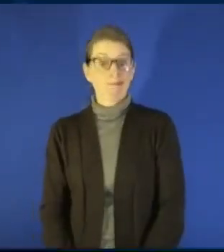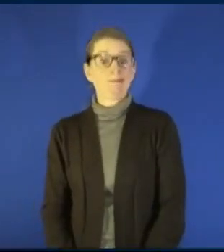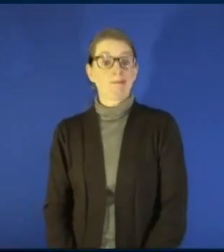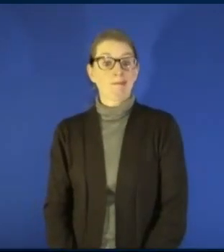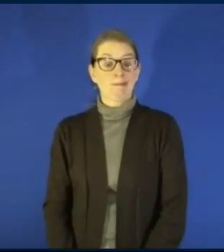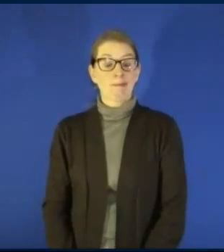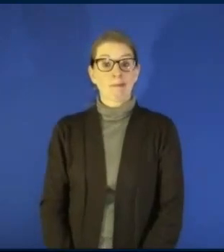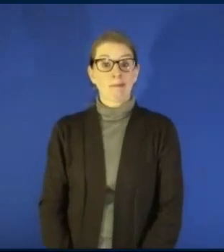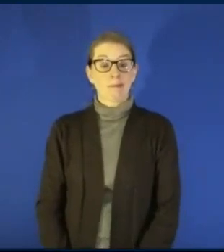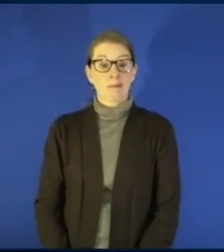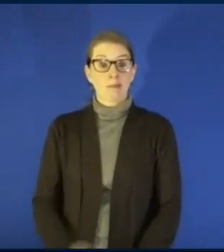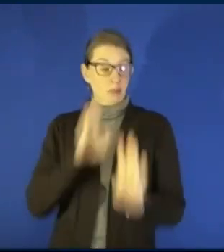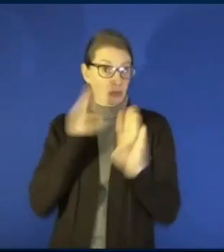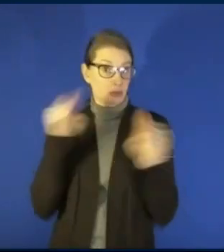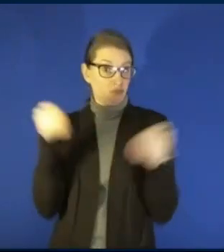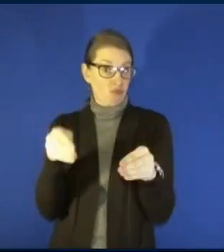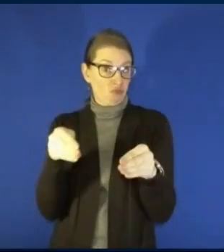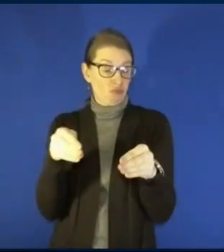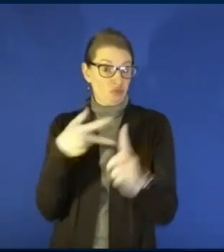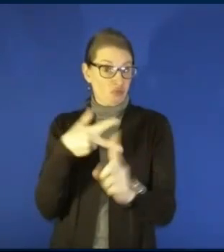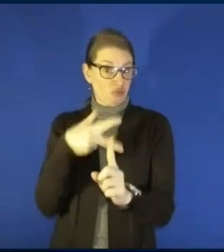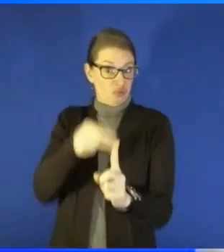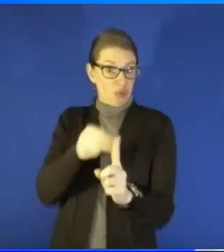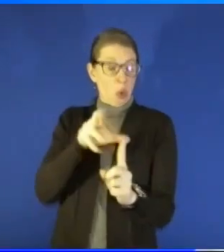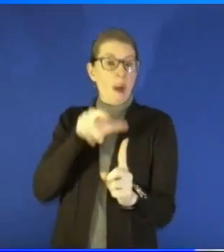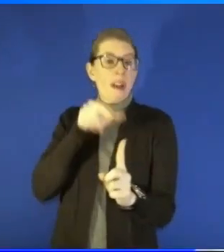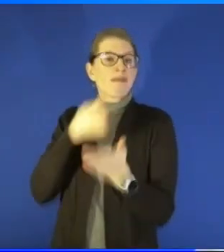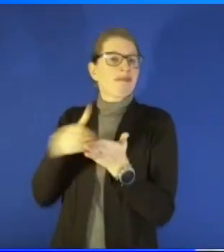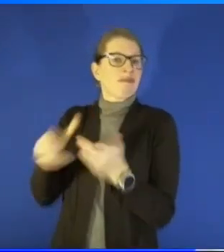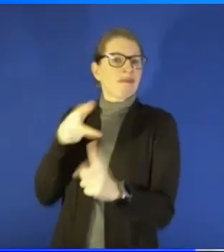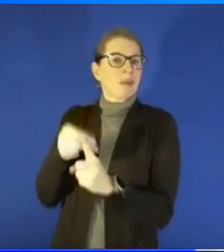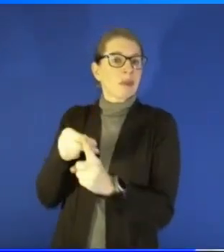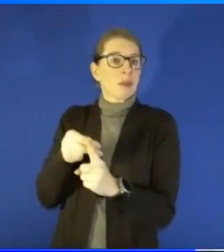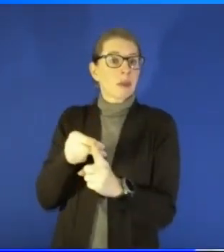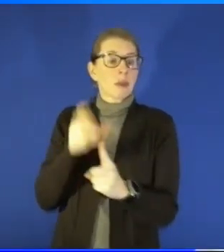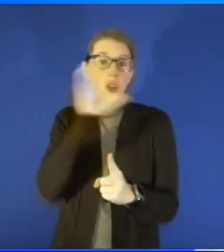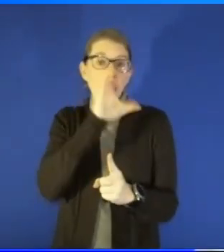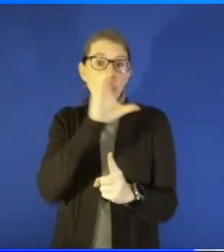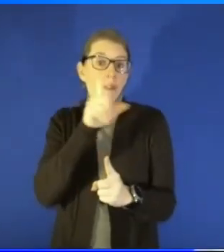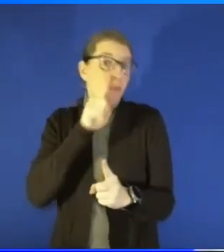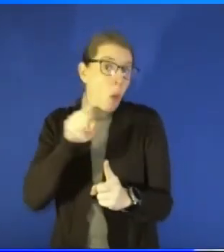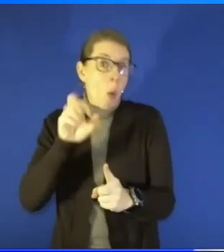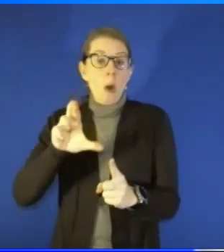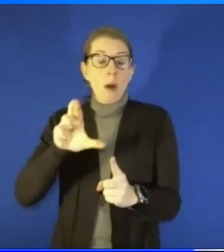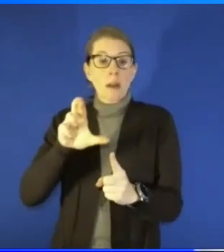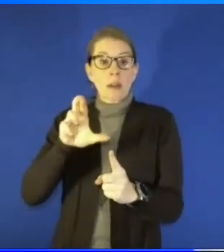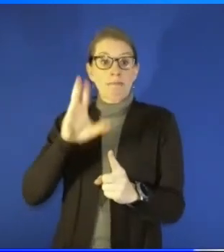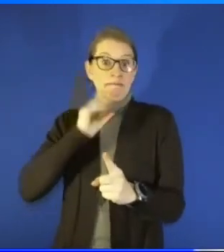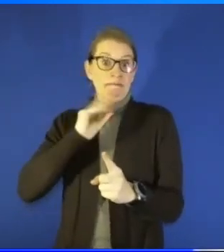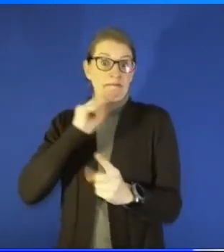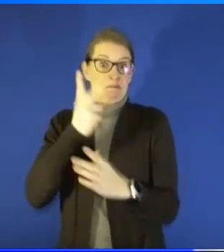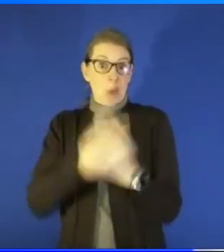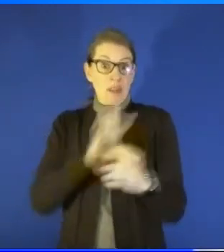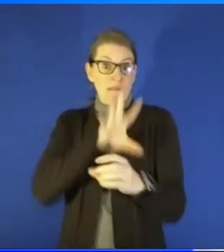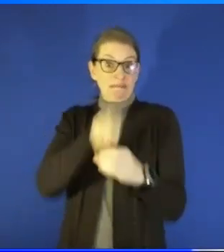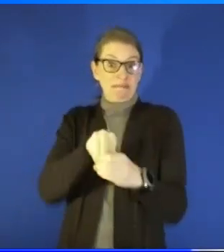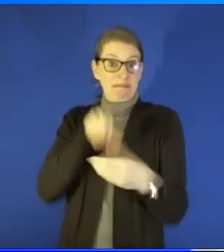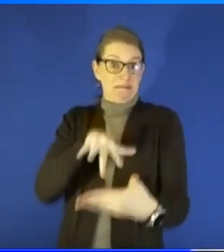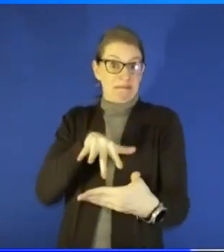Is there a focus on vaccinated or unvaccinated? Are you looking for, and have you seen both or one or the other primarily?